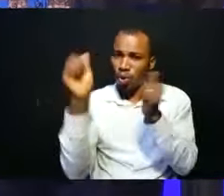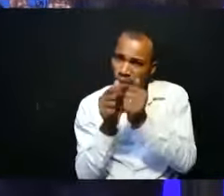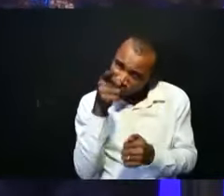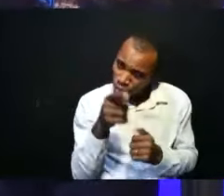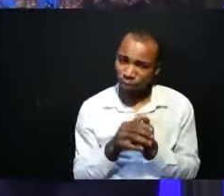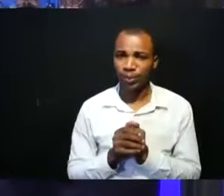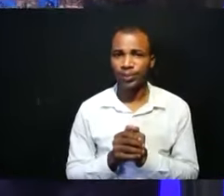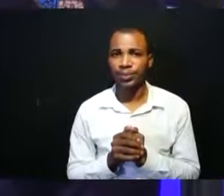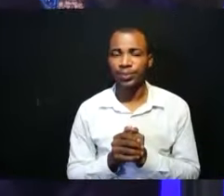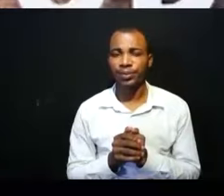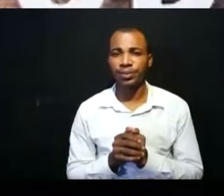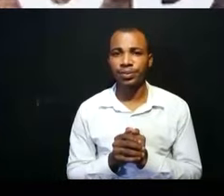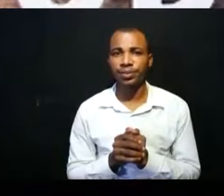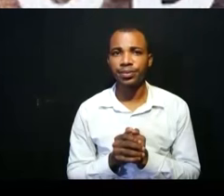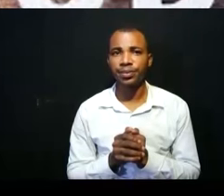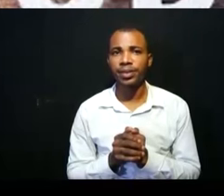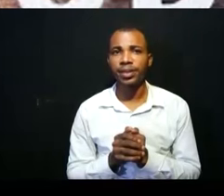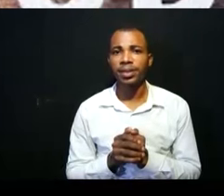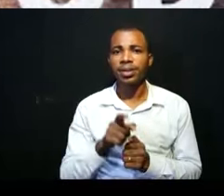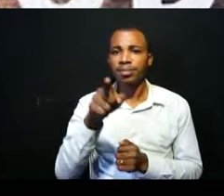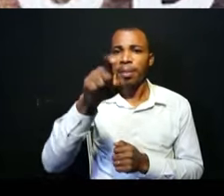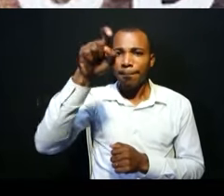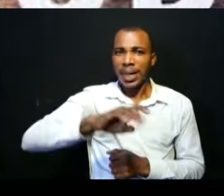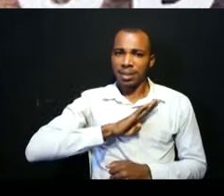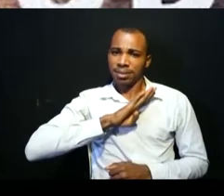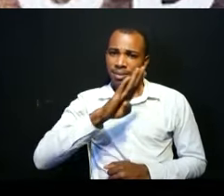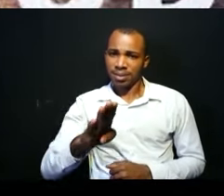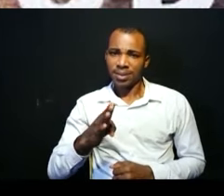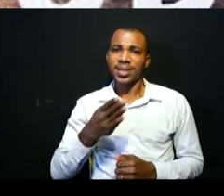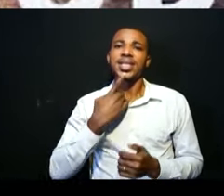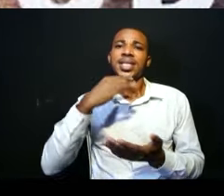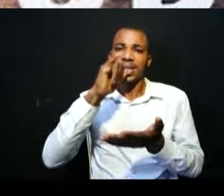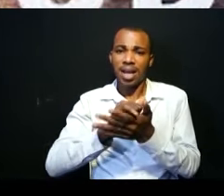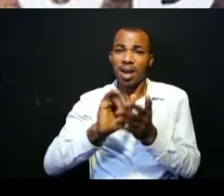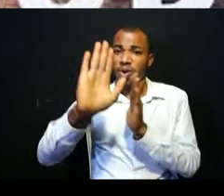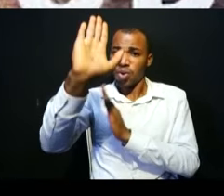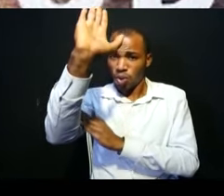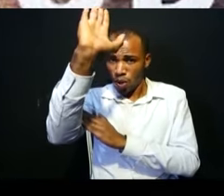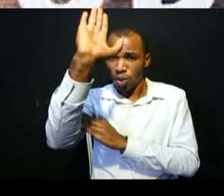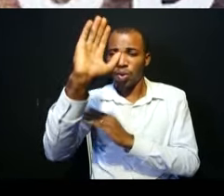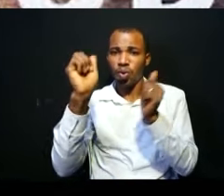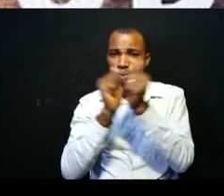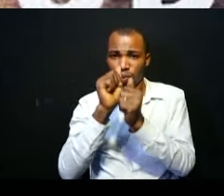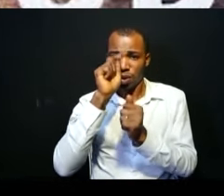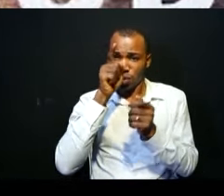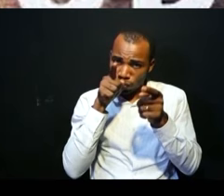you. Have confidence in the Lord who is and who is with